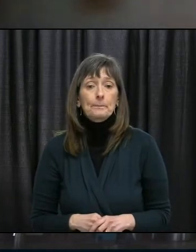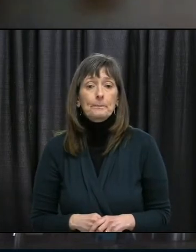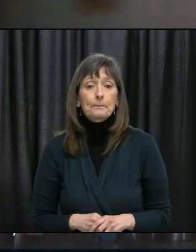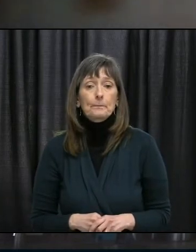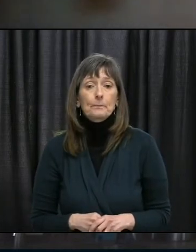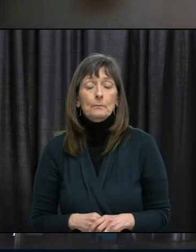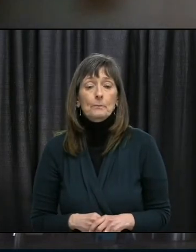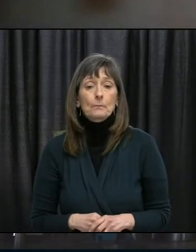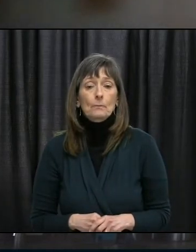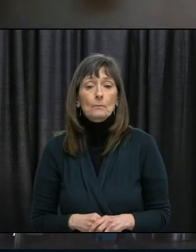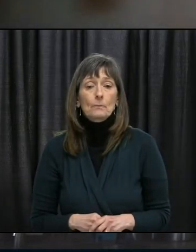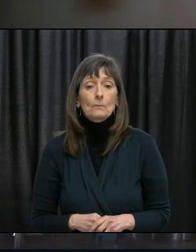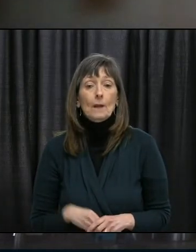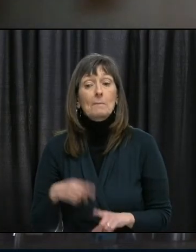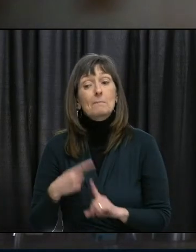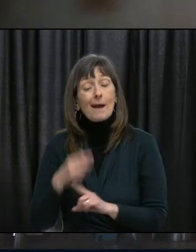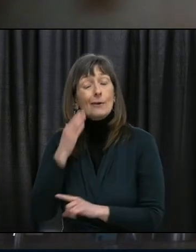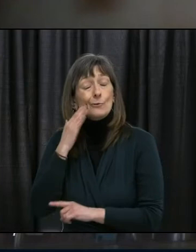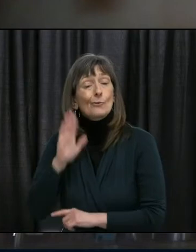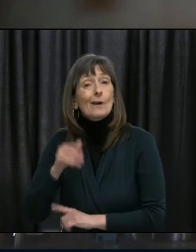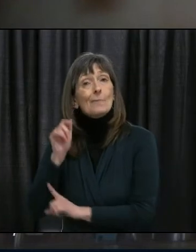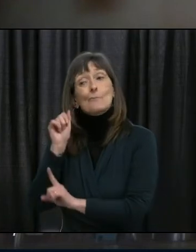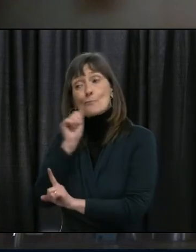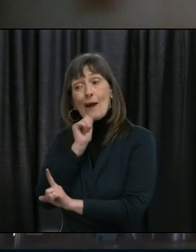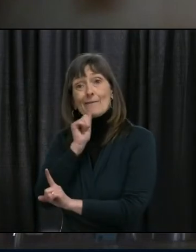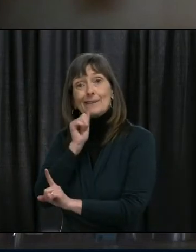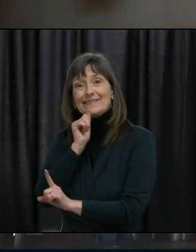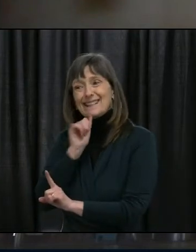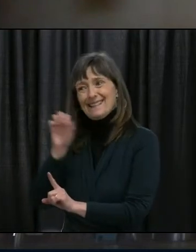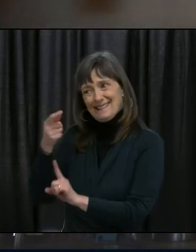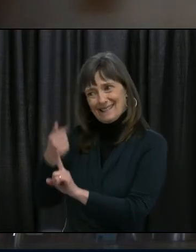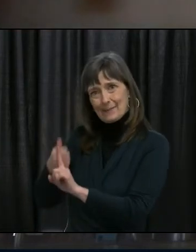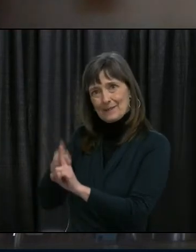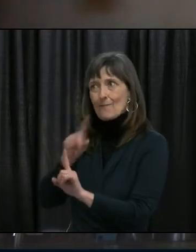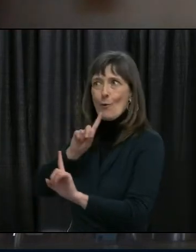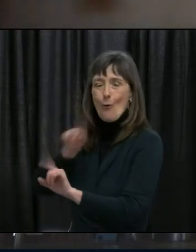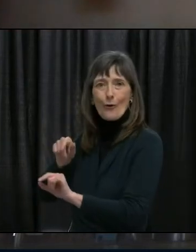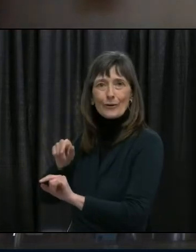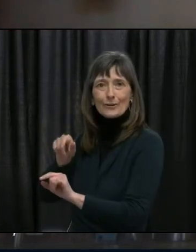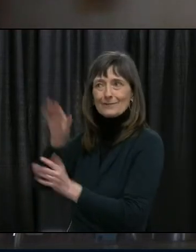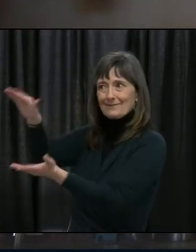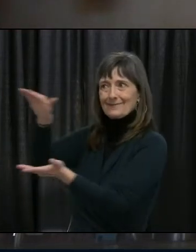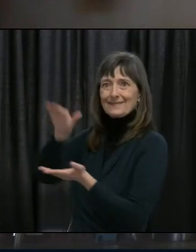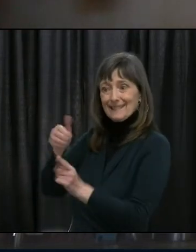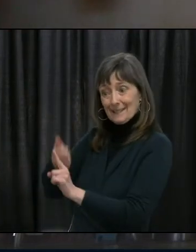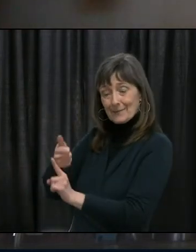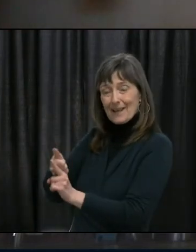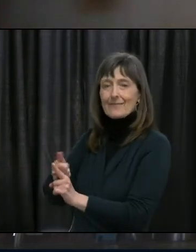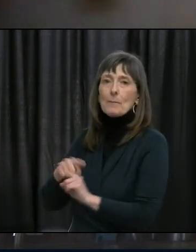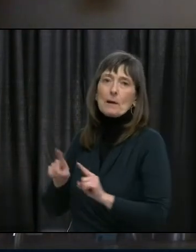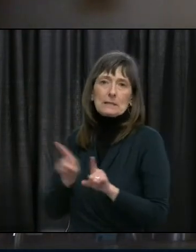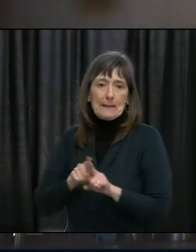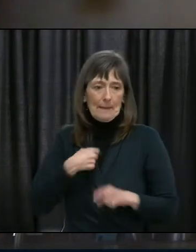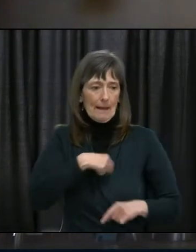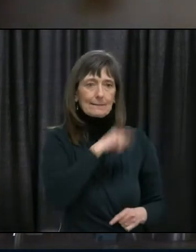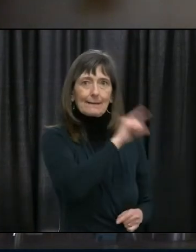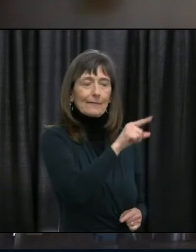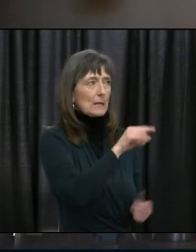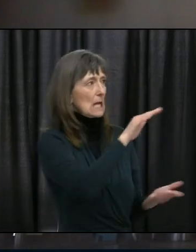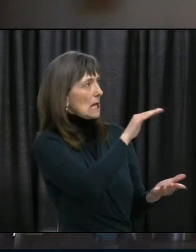channels through which private operators will be ordering, but again, like our supply chain, they've been challenged with orders that